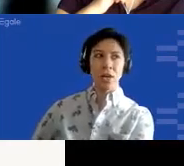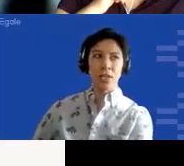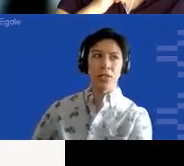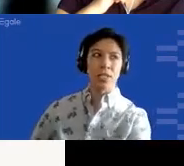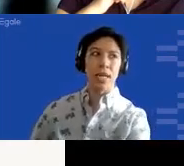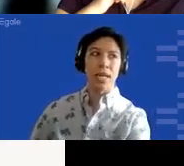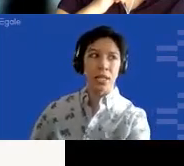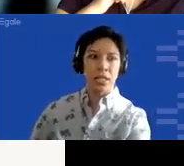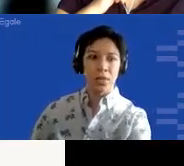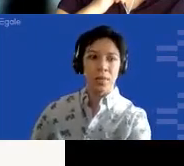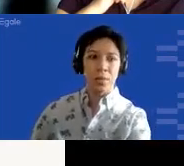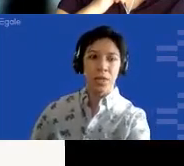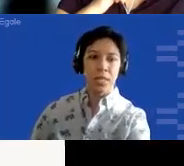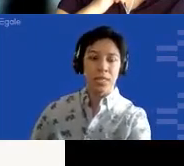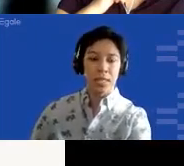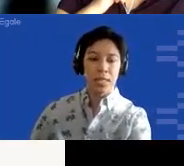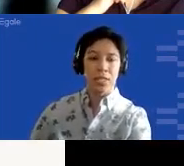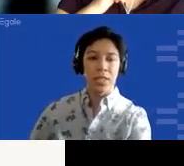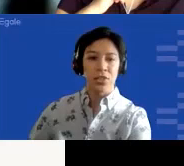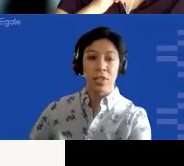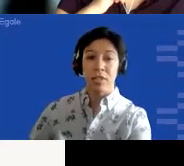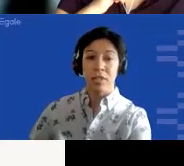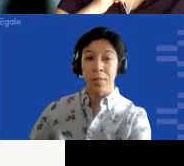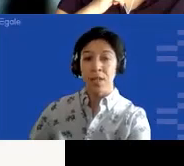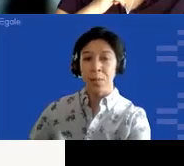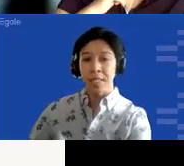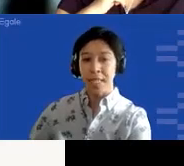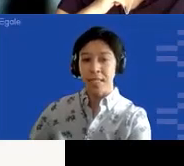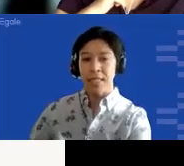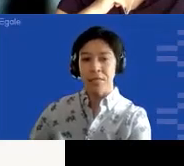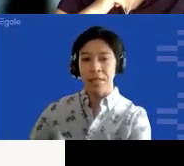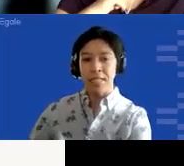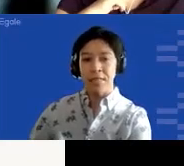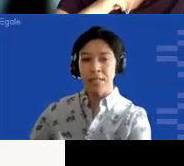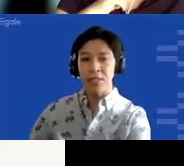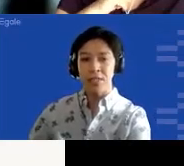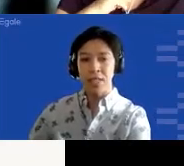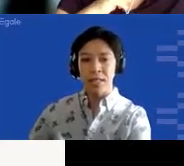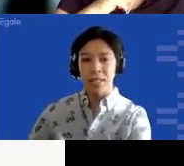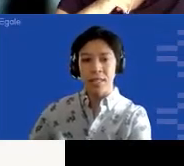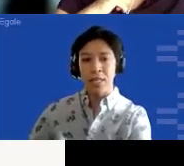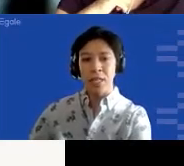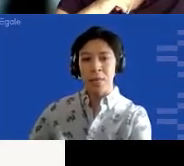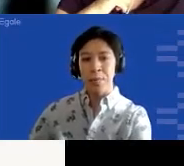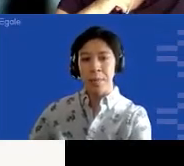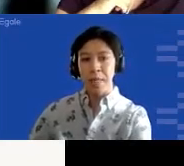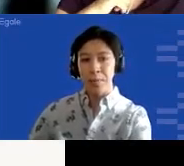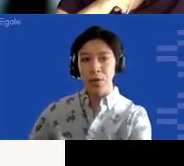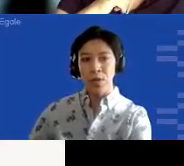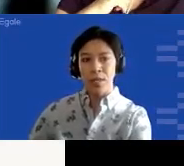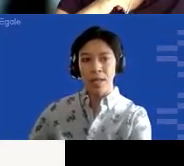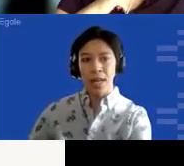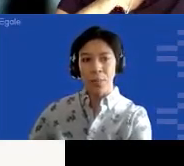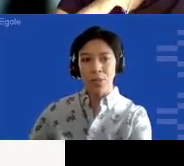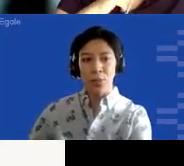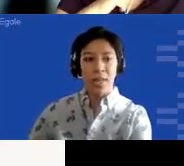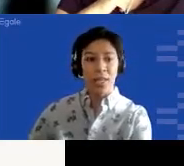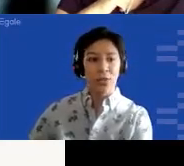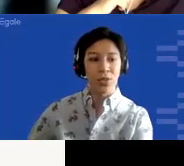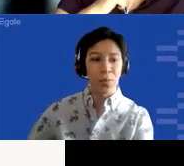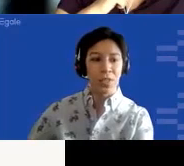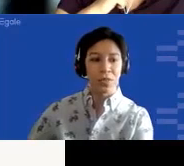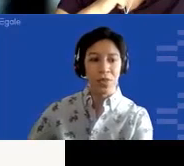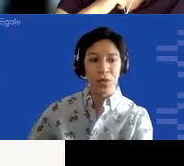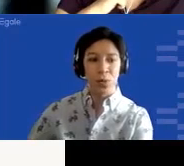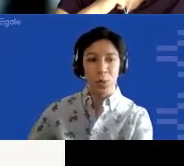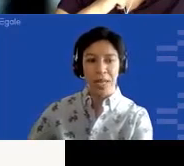Canada also just signed on to an important international agreement on protecting the rights of intersex people. So thank you